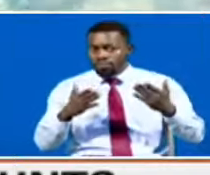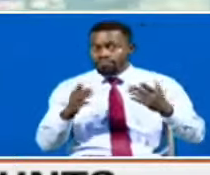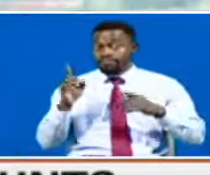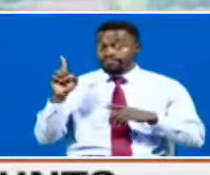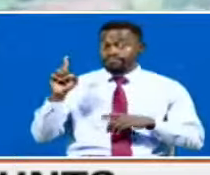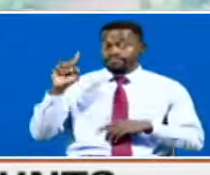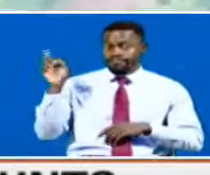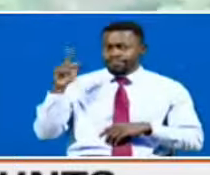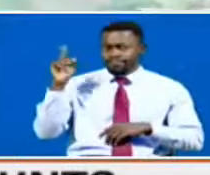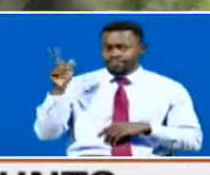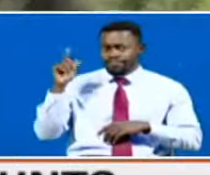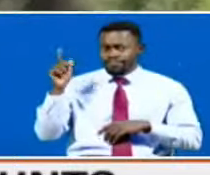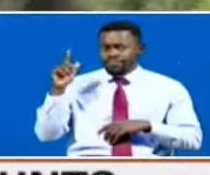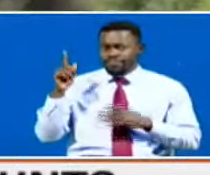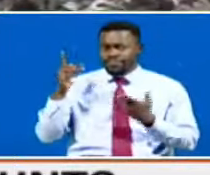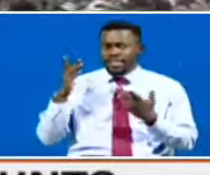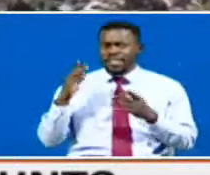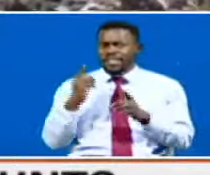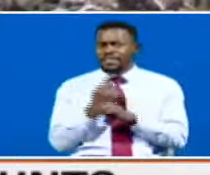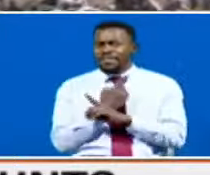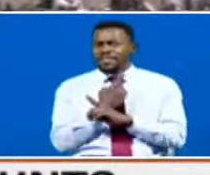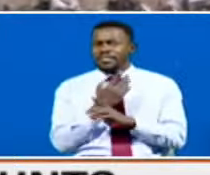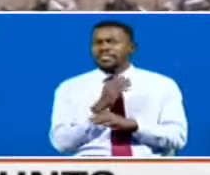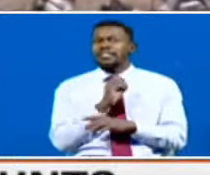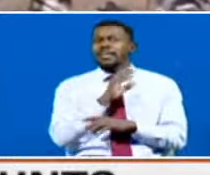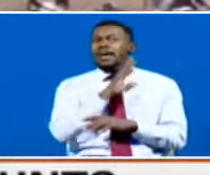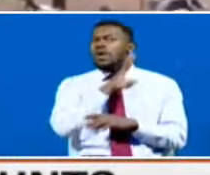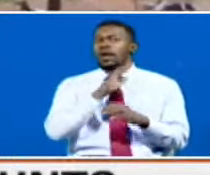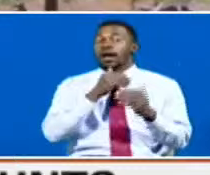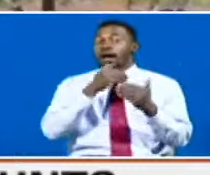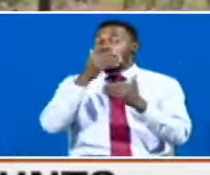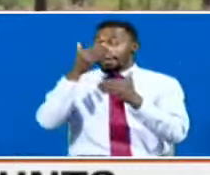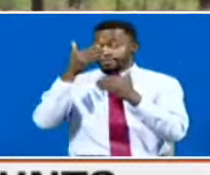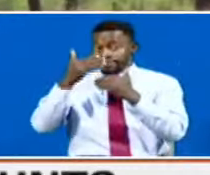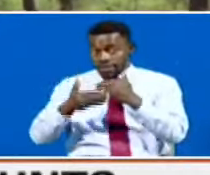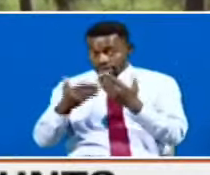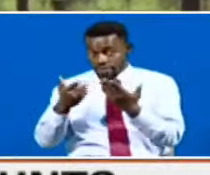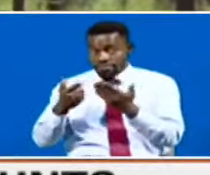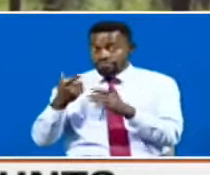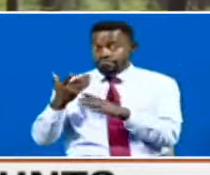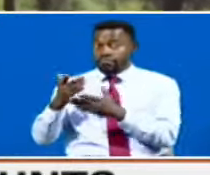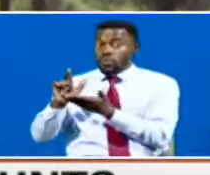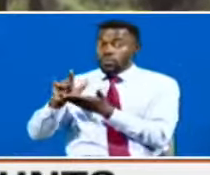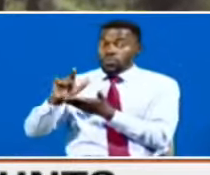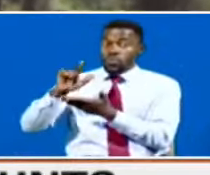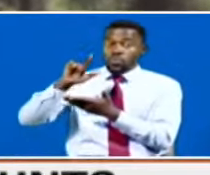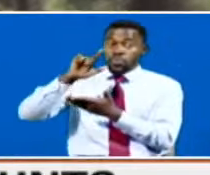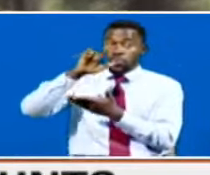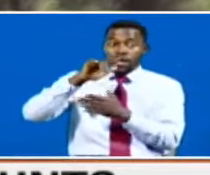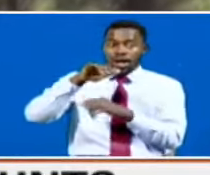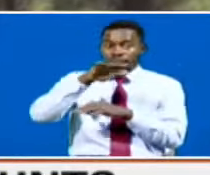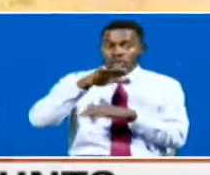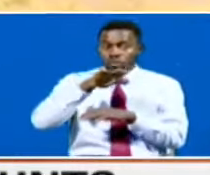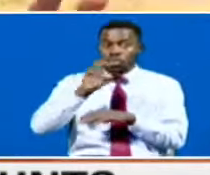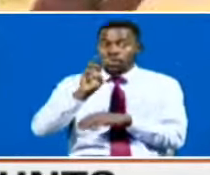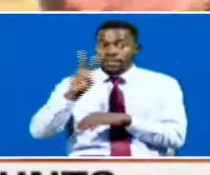loud sound moments after taking off from Cheptulel Boys Secondary School in the neighboring West Pokot